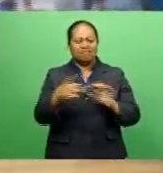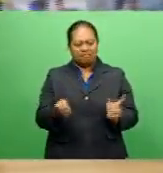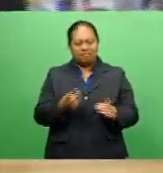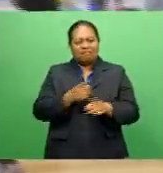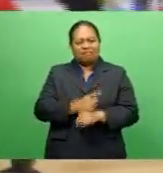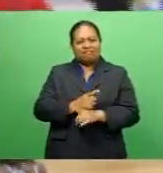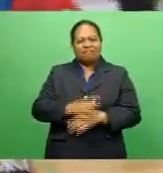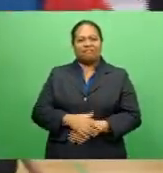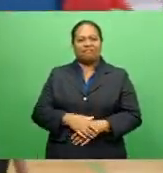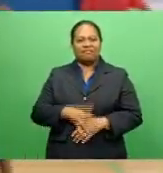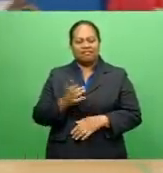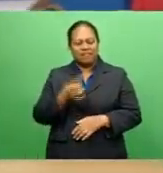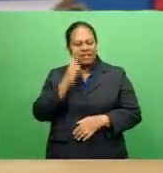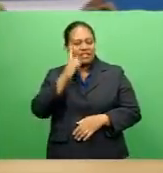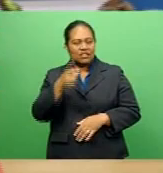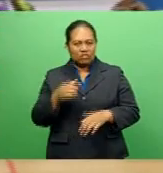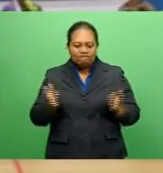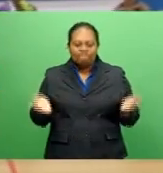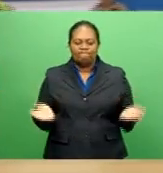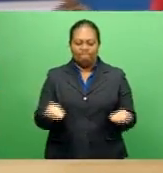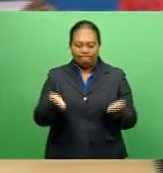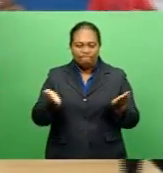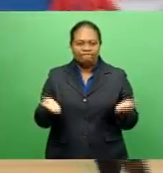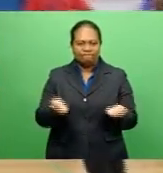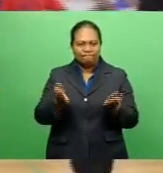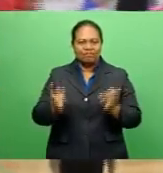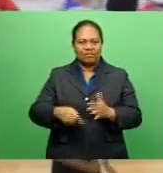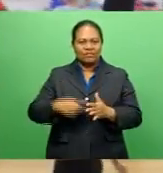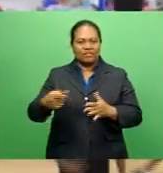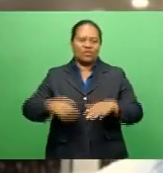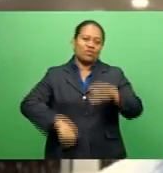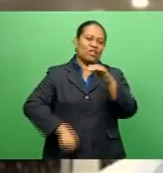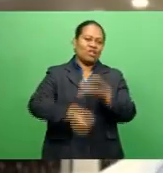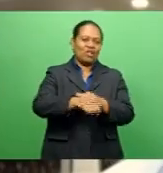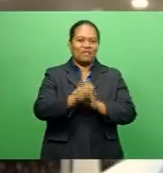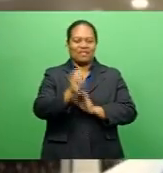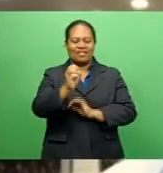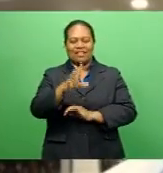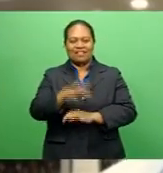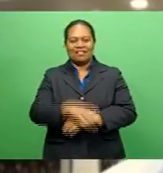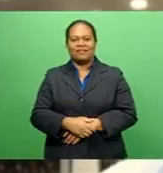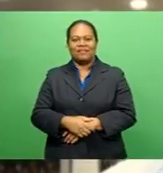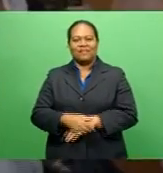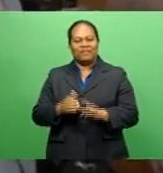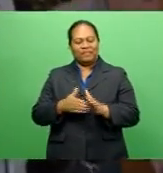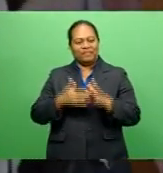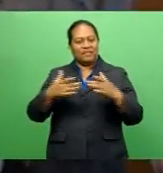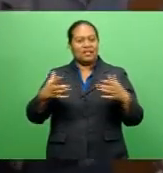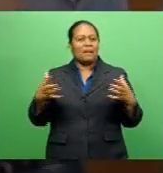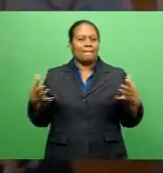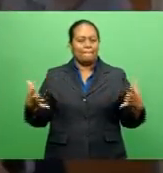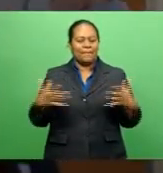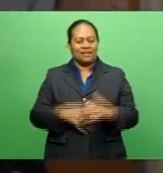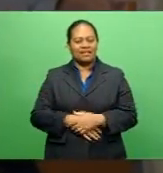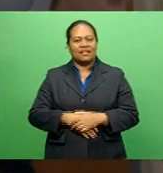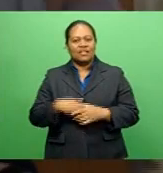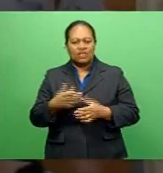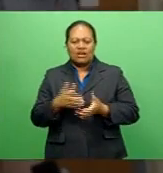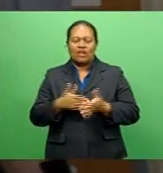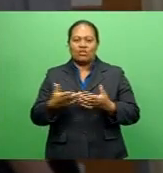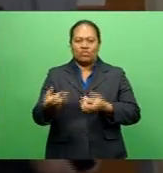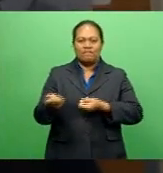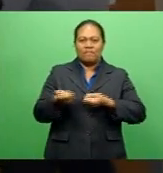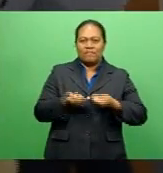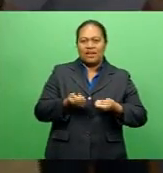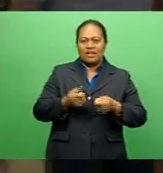I would definitely love to push us well up into that top 10, which I know is a big ask. Getting the players' fitness up